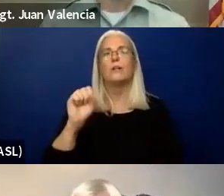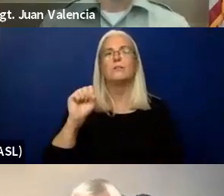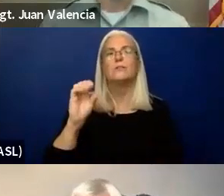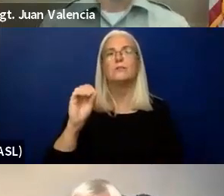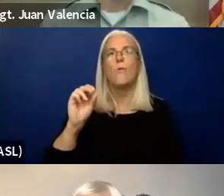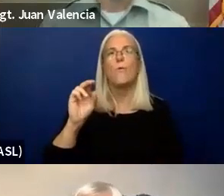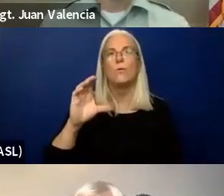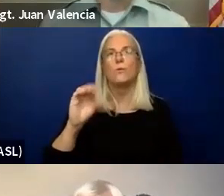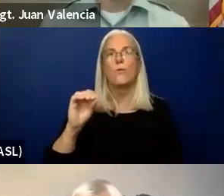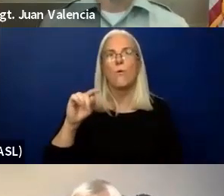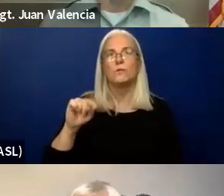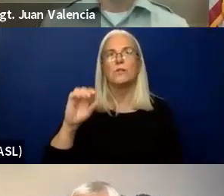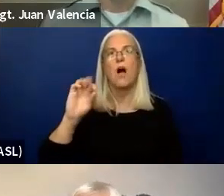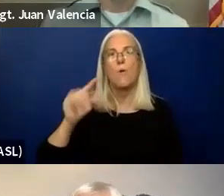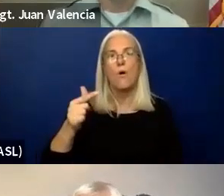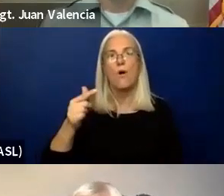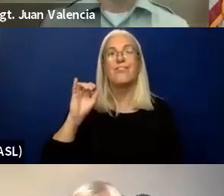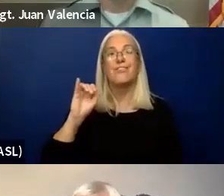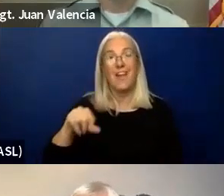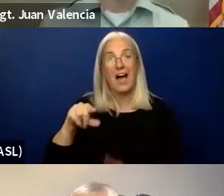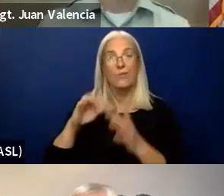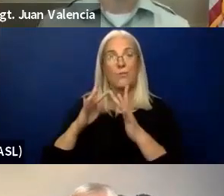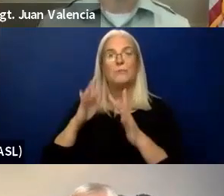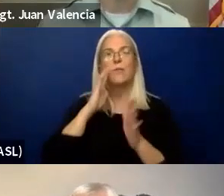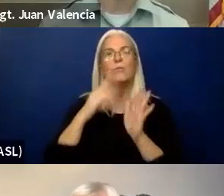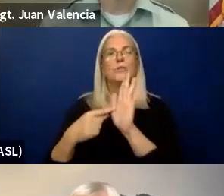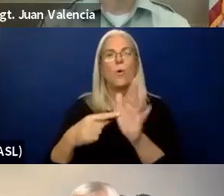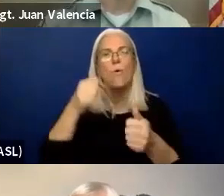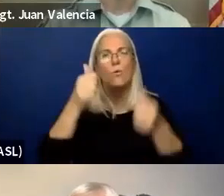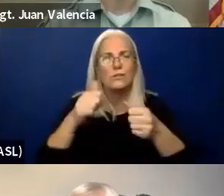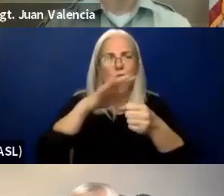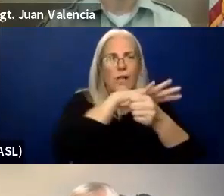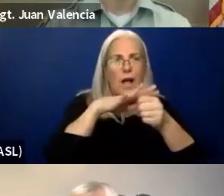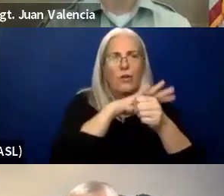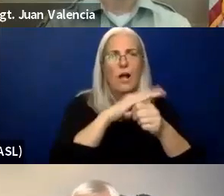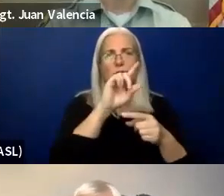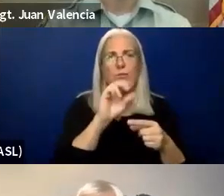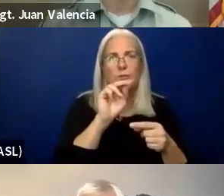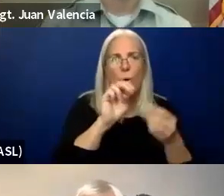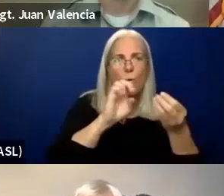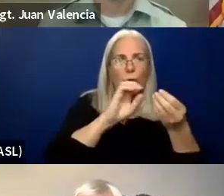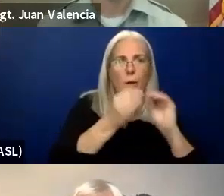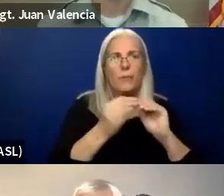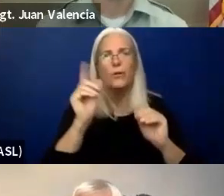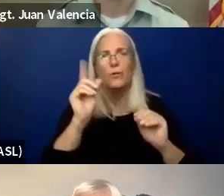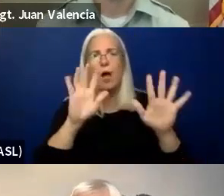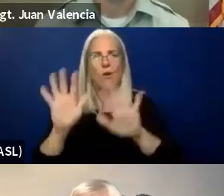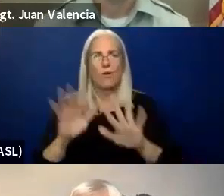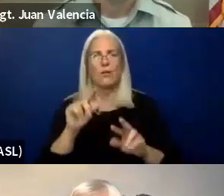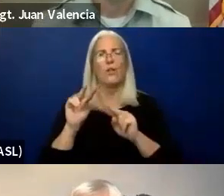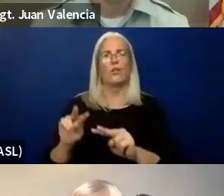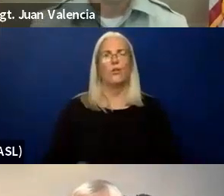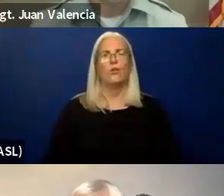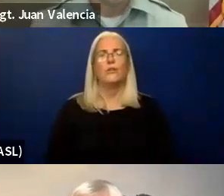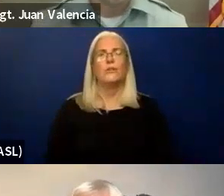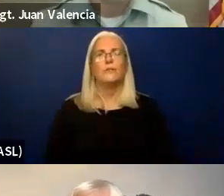the city and the county. And I know that map is on the city website as well. Next, let's go to Sergeant Juan Valencia, the Sonoma